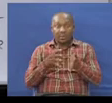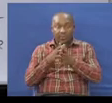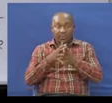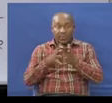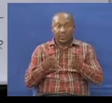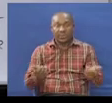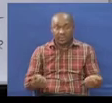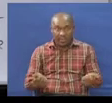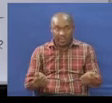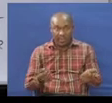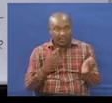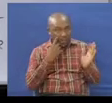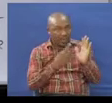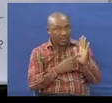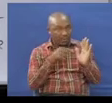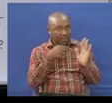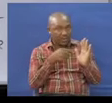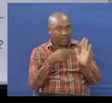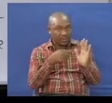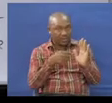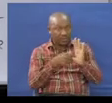look on this example.